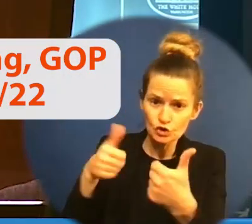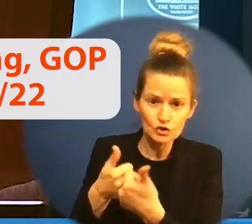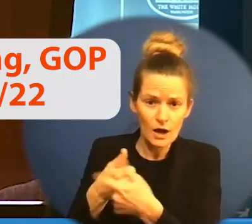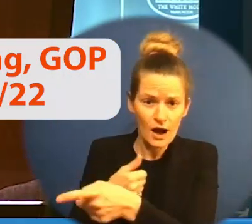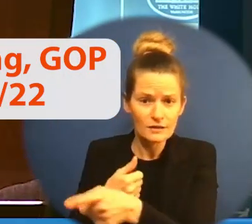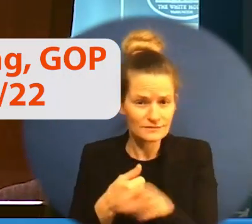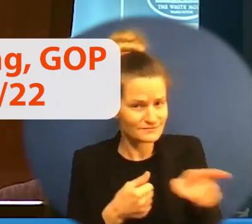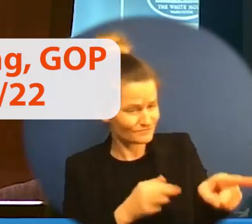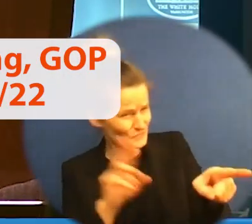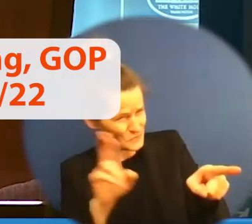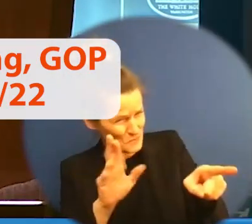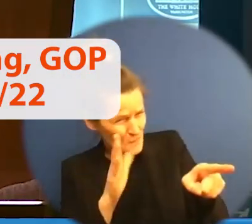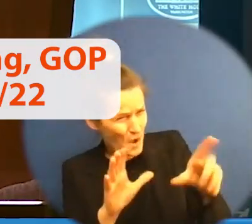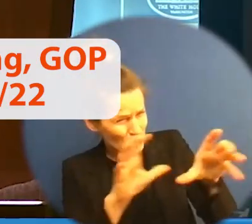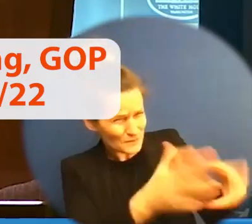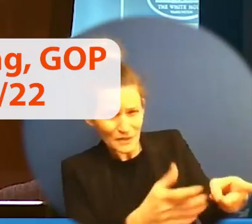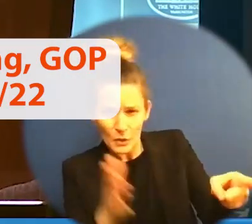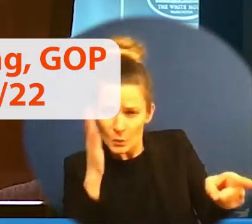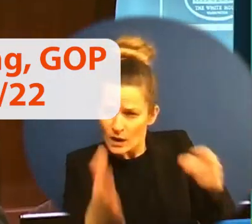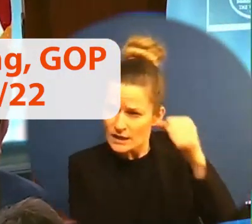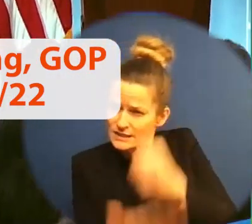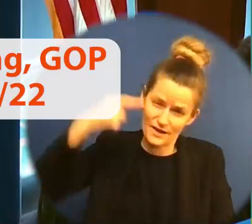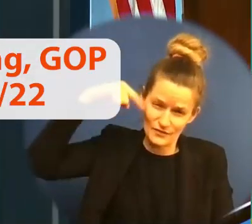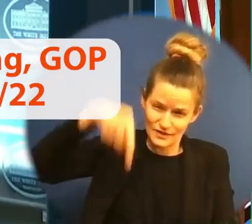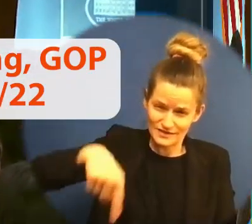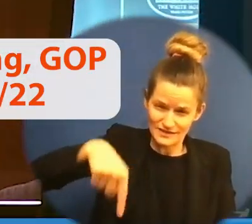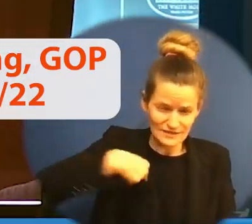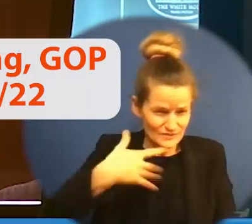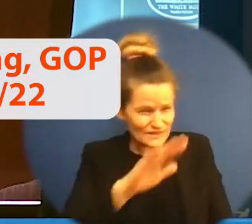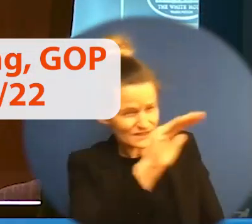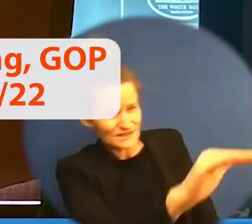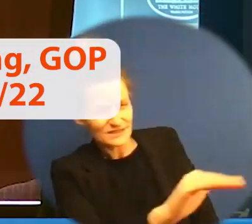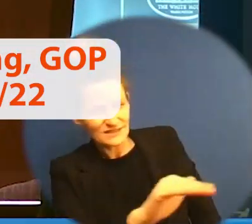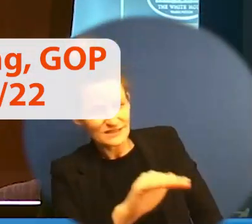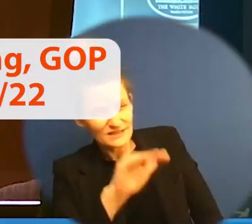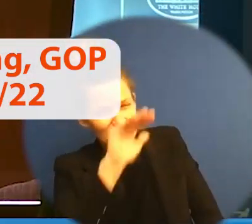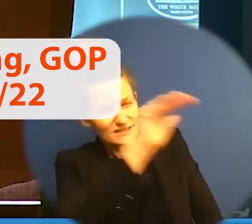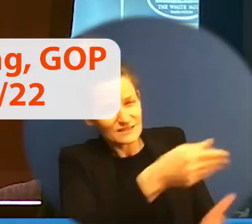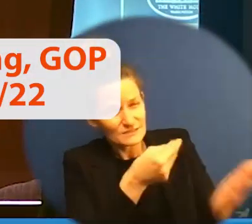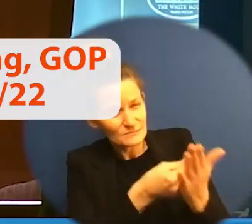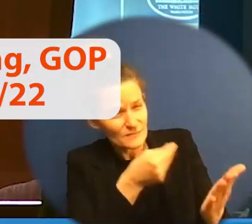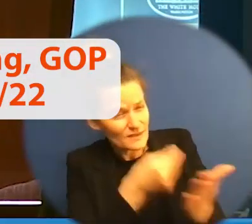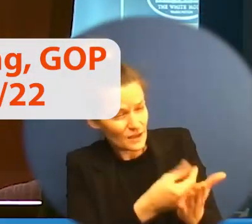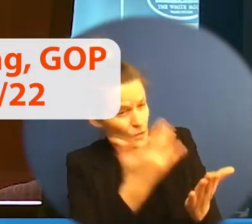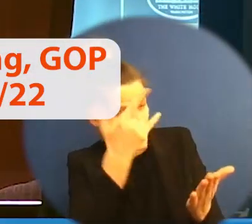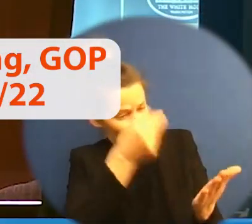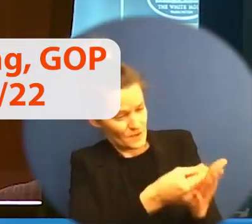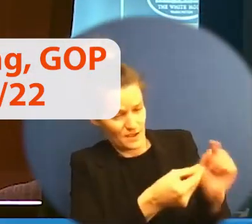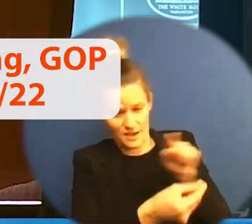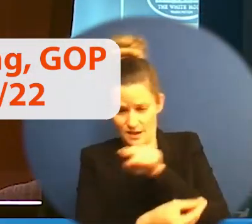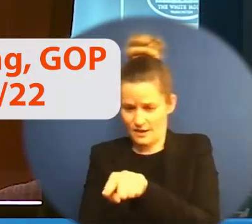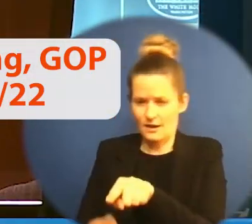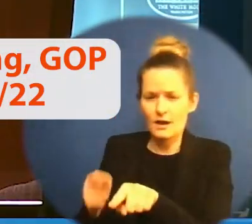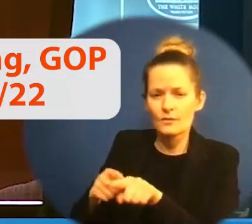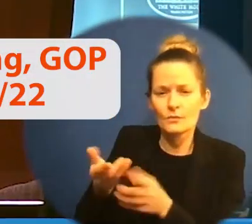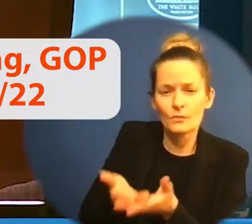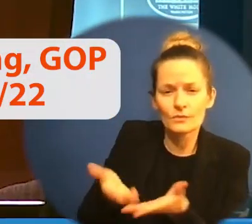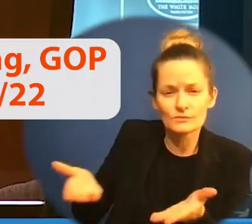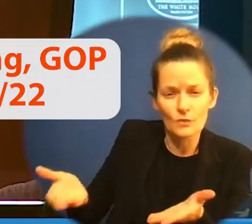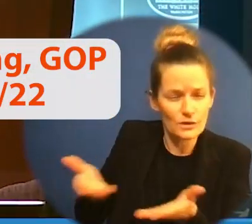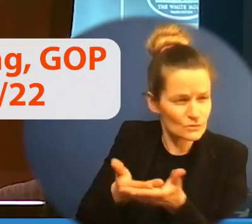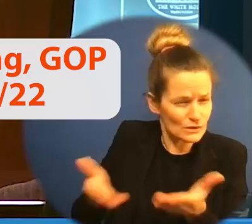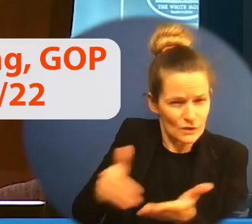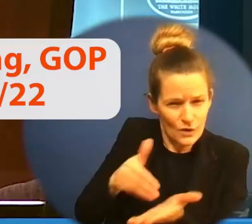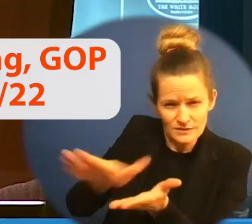challenges that we're currently seeing, then they would assist. We're asking for additional funding. We are surging resources. But if